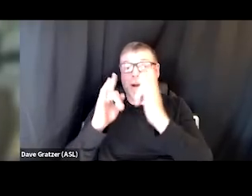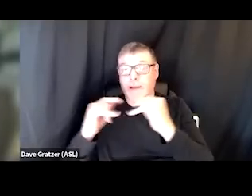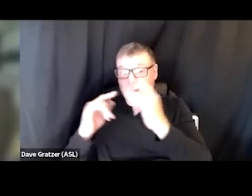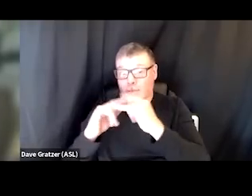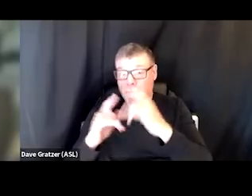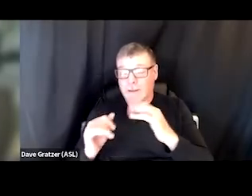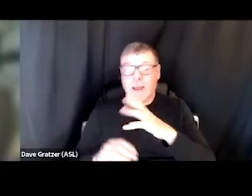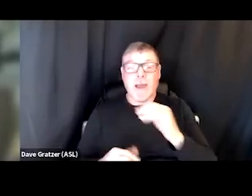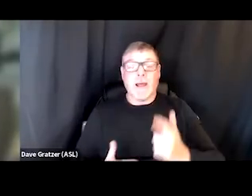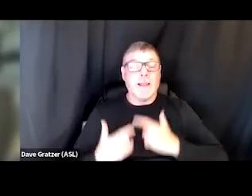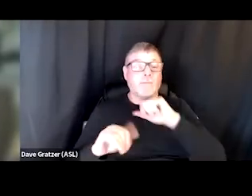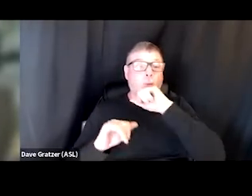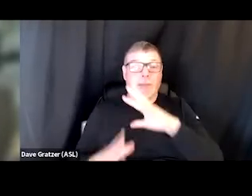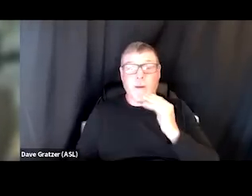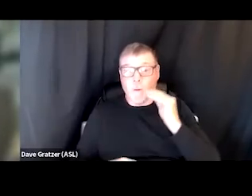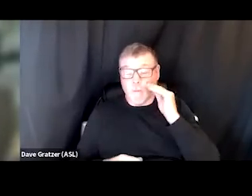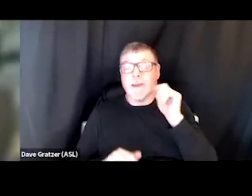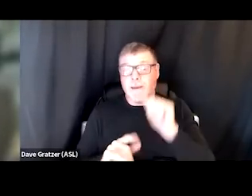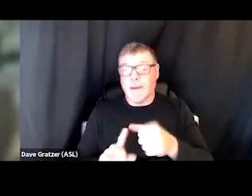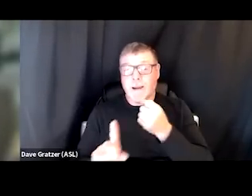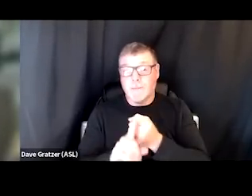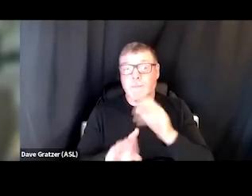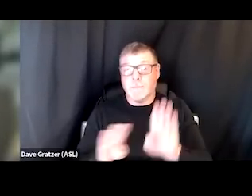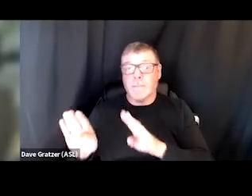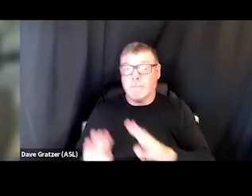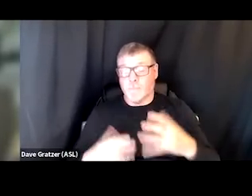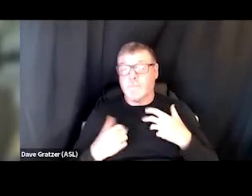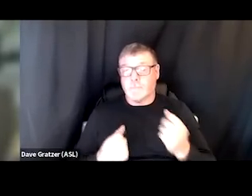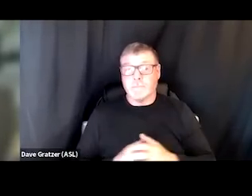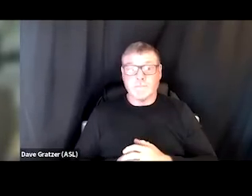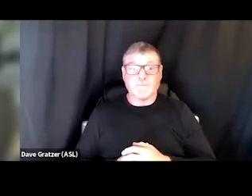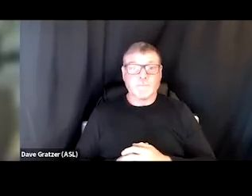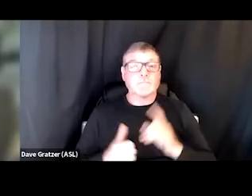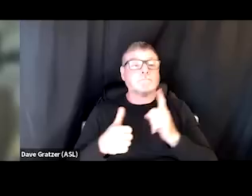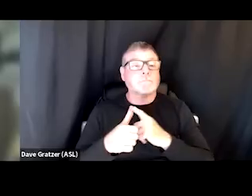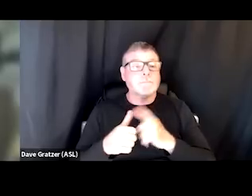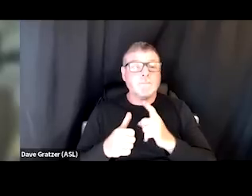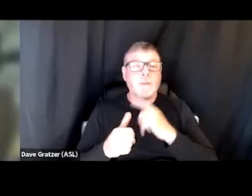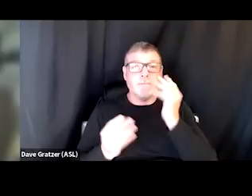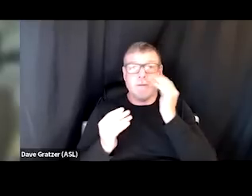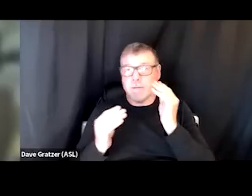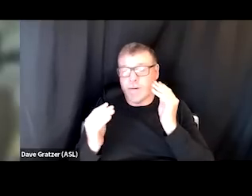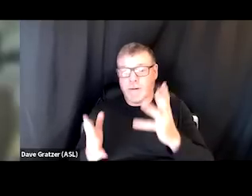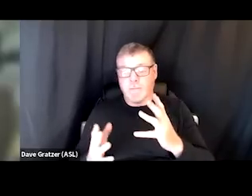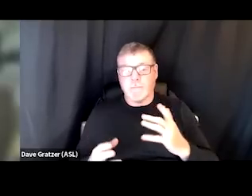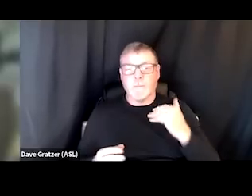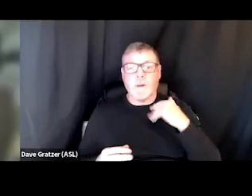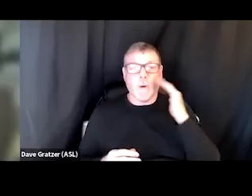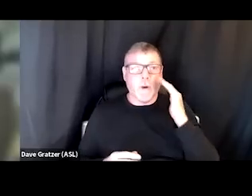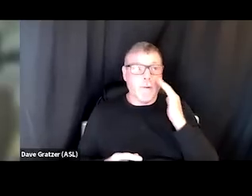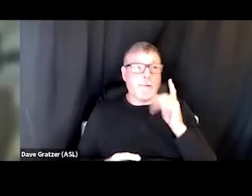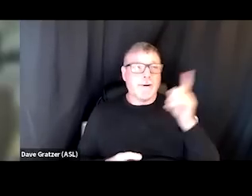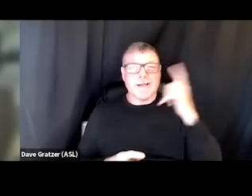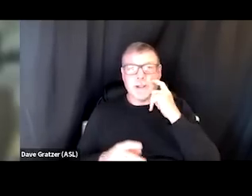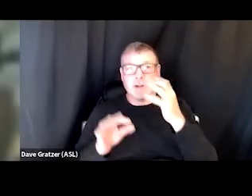living unsheltered can or may impact behavioral health. And I first just want to start by saying, we know, as Katie just